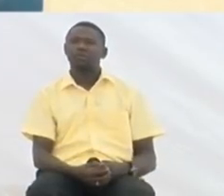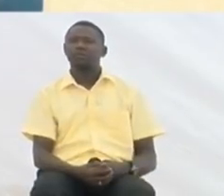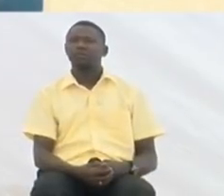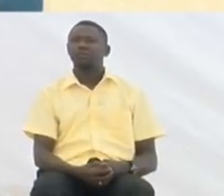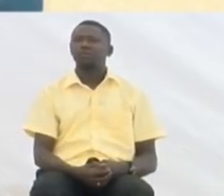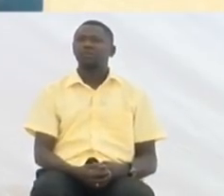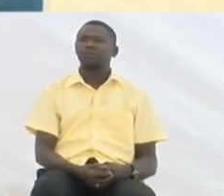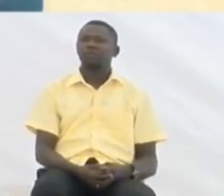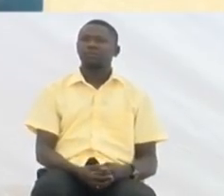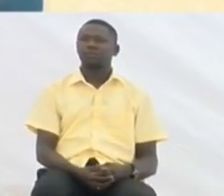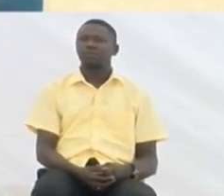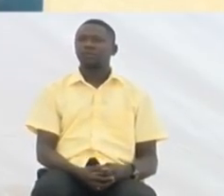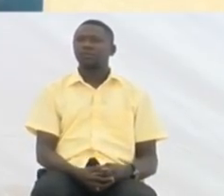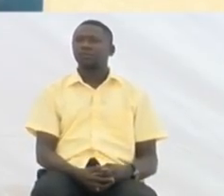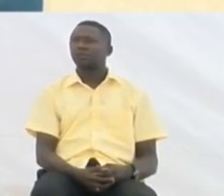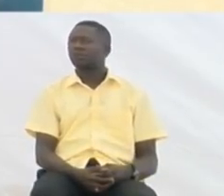Jansi